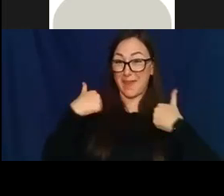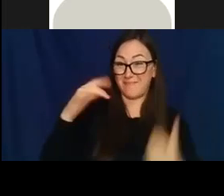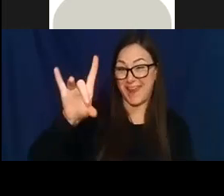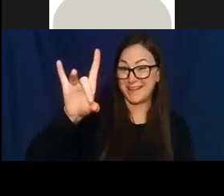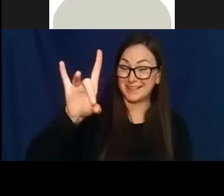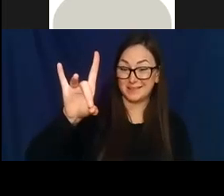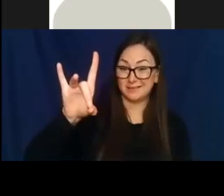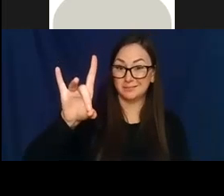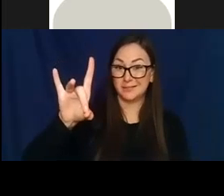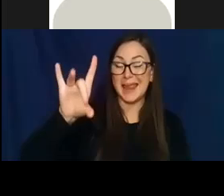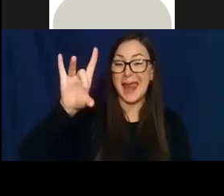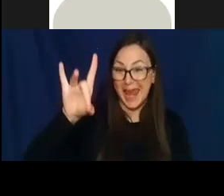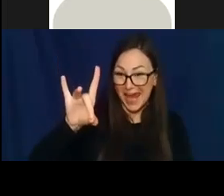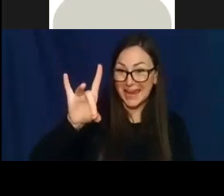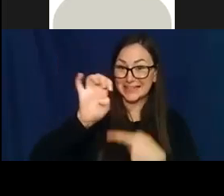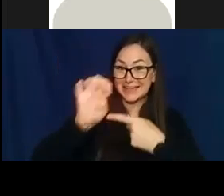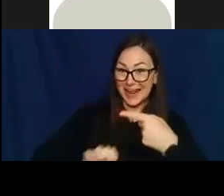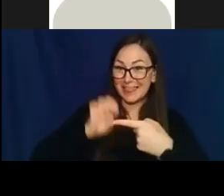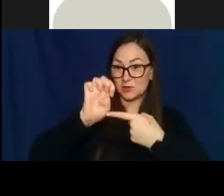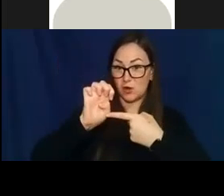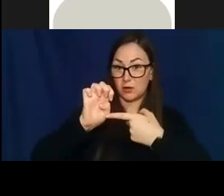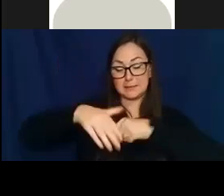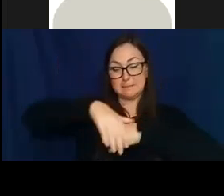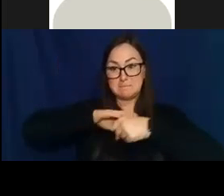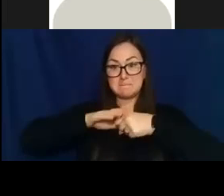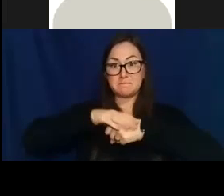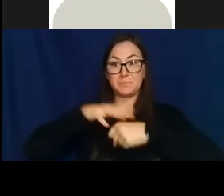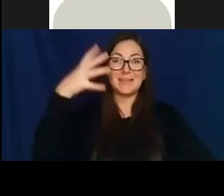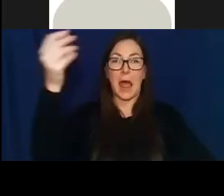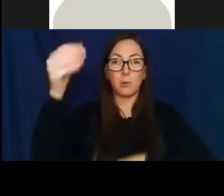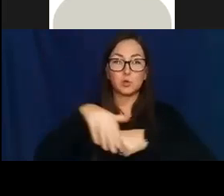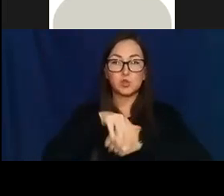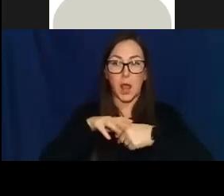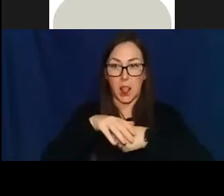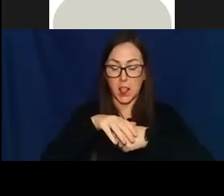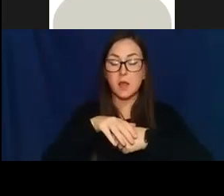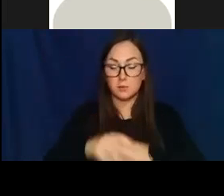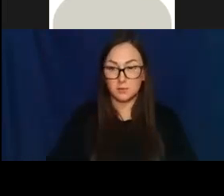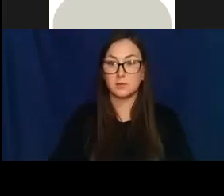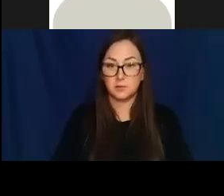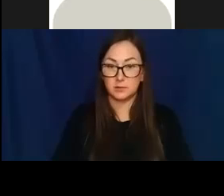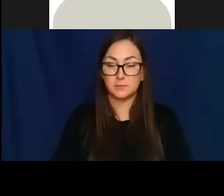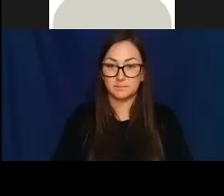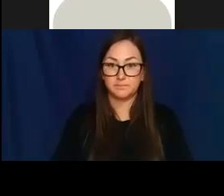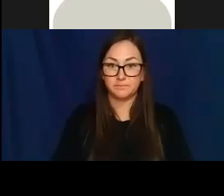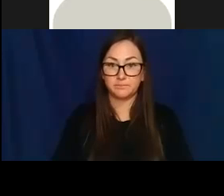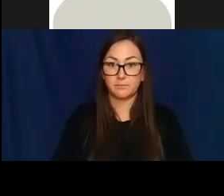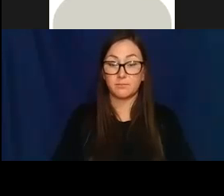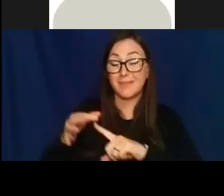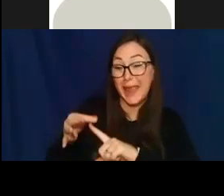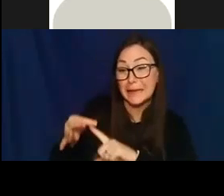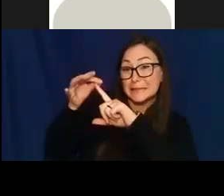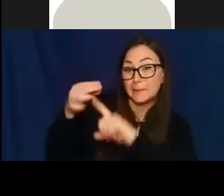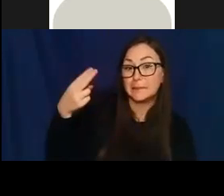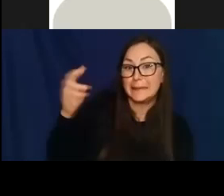8 valence electrons on the outermost shell for these noble gases, with the exception of helium, because helium